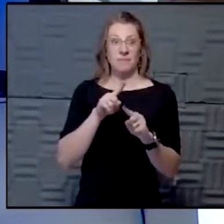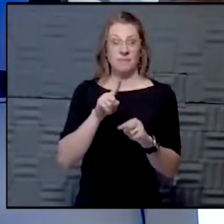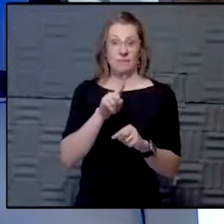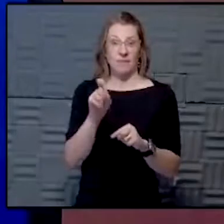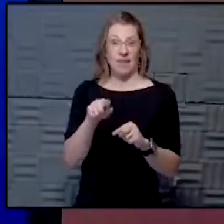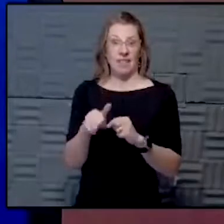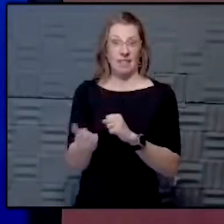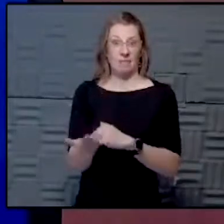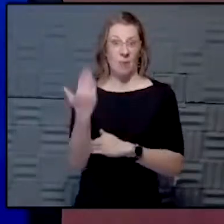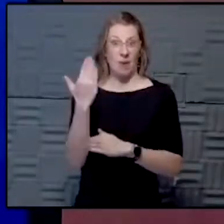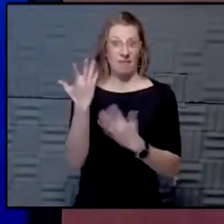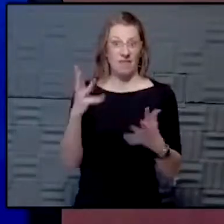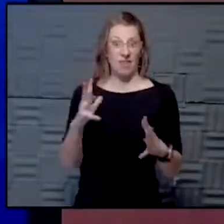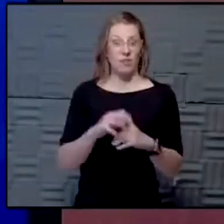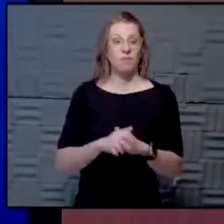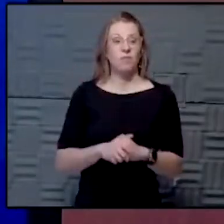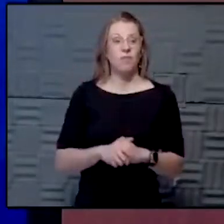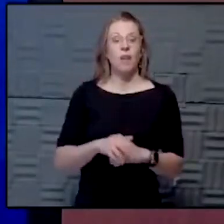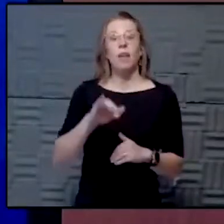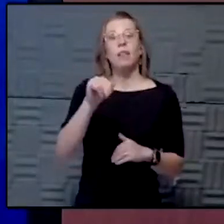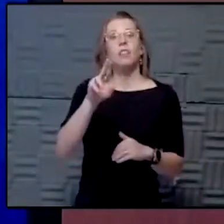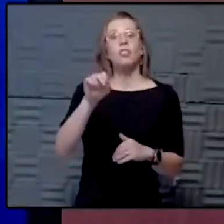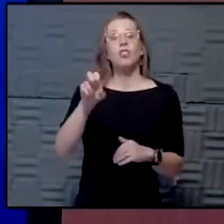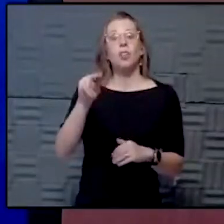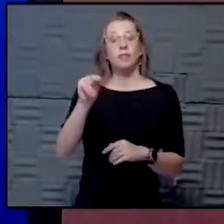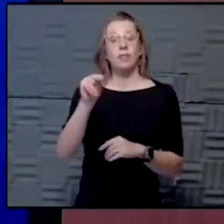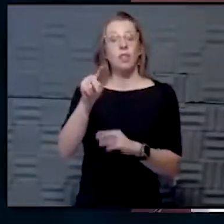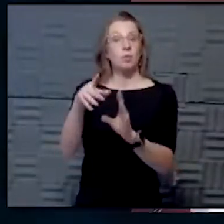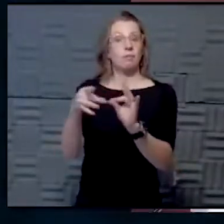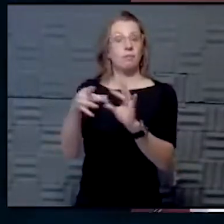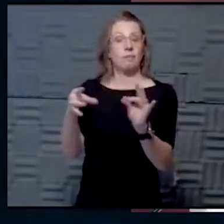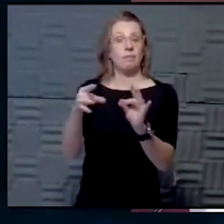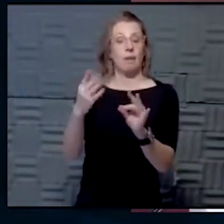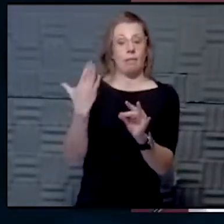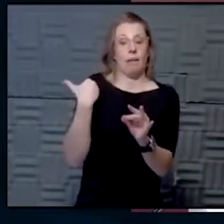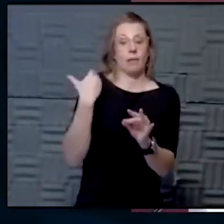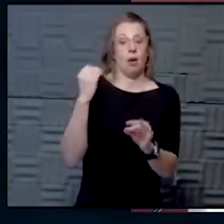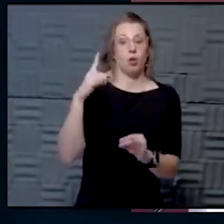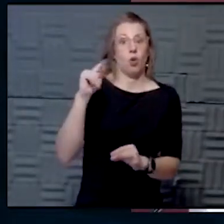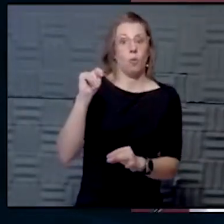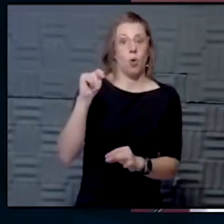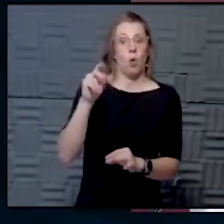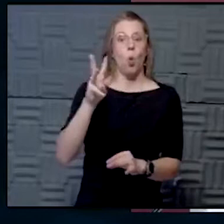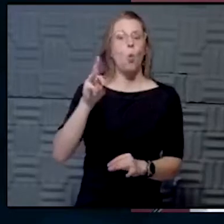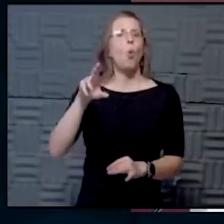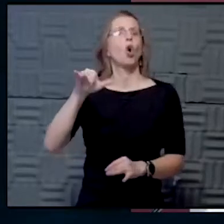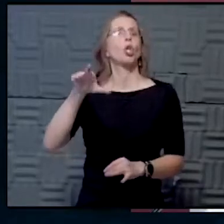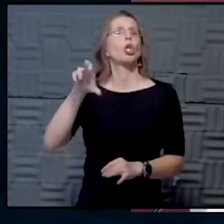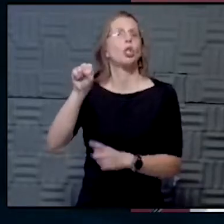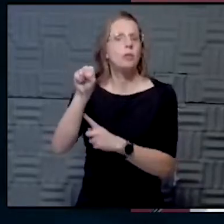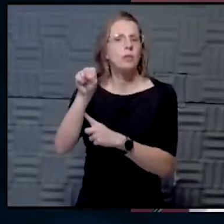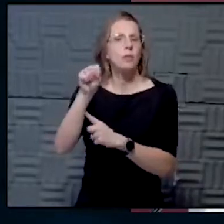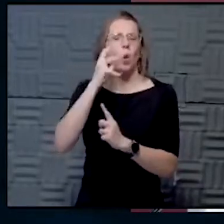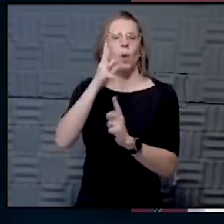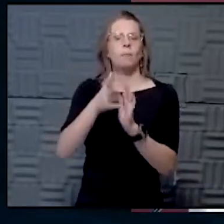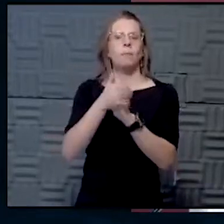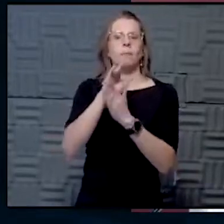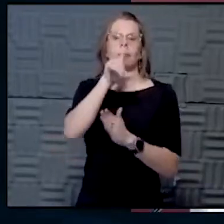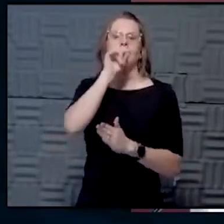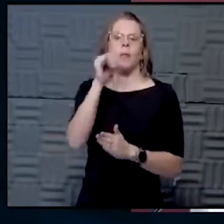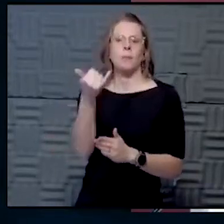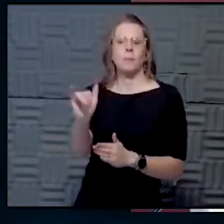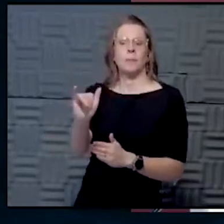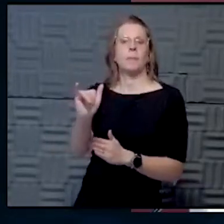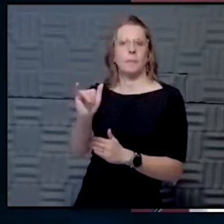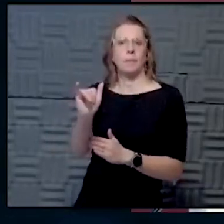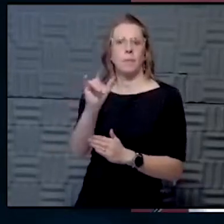Justin, you told us last October you believed warriors would be the canary in the coal mine as